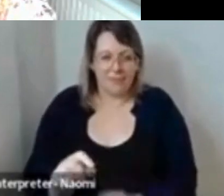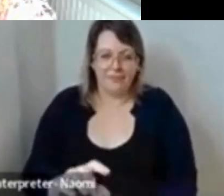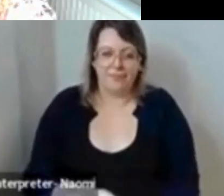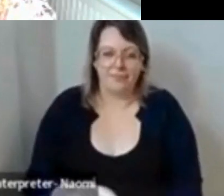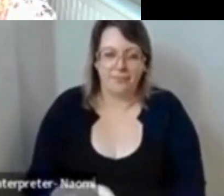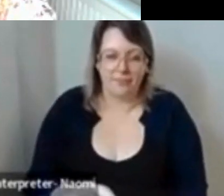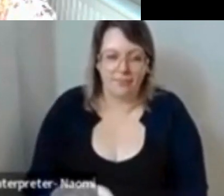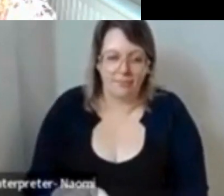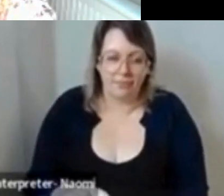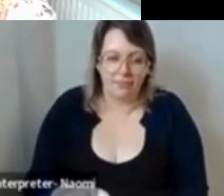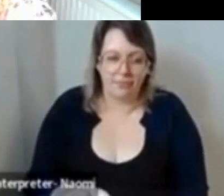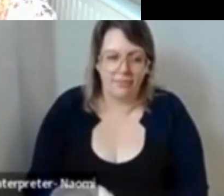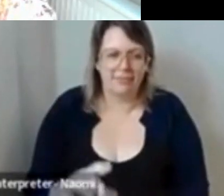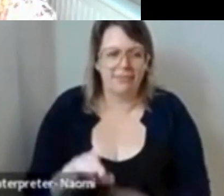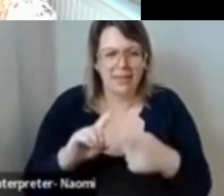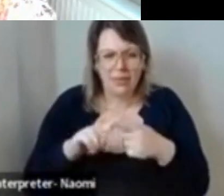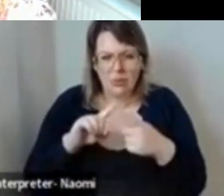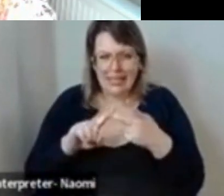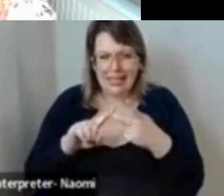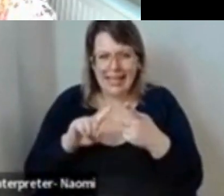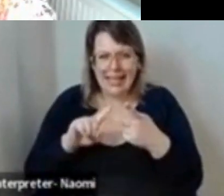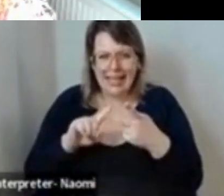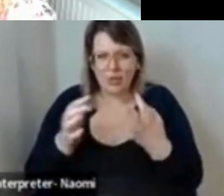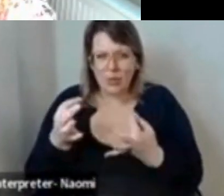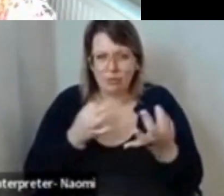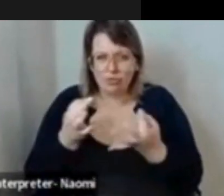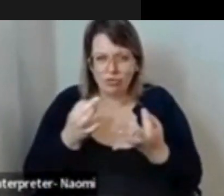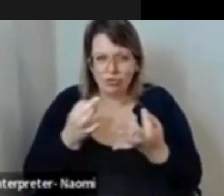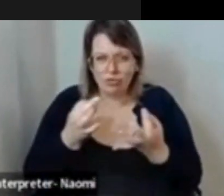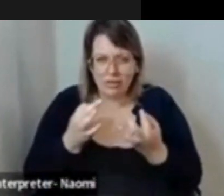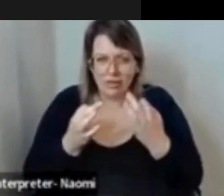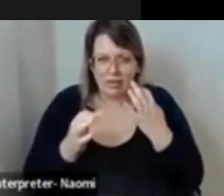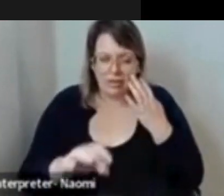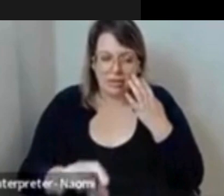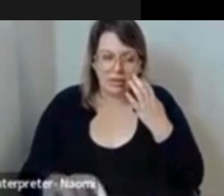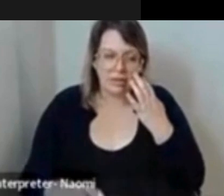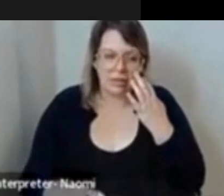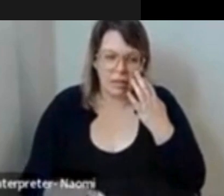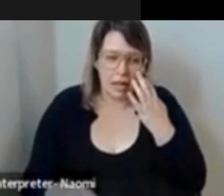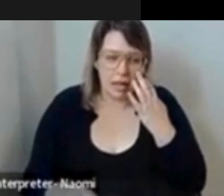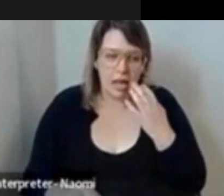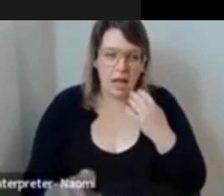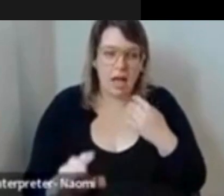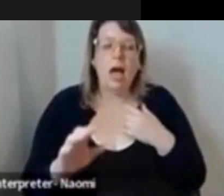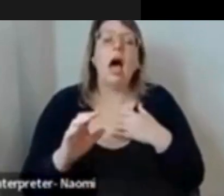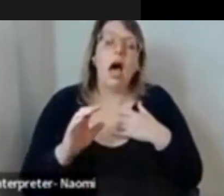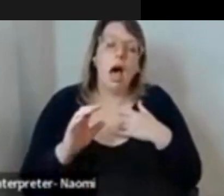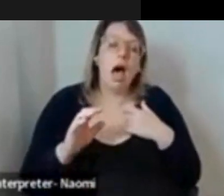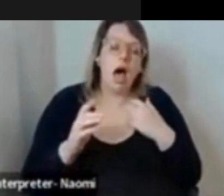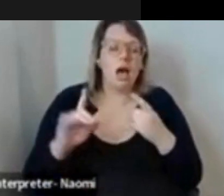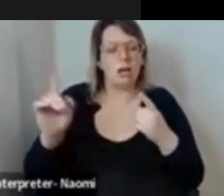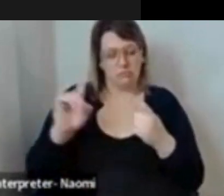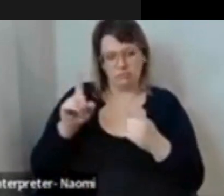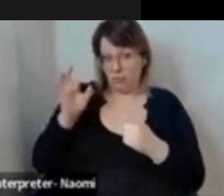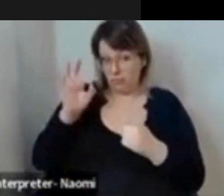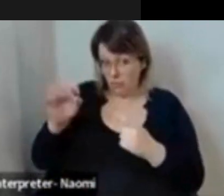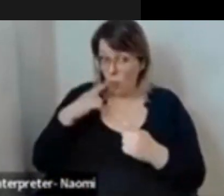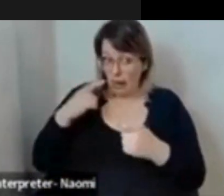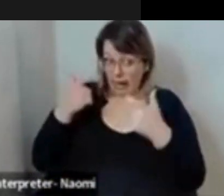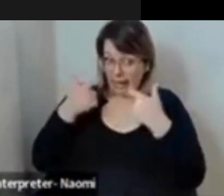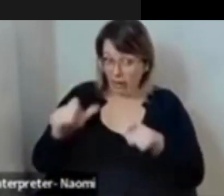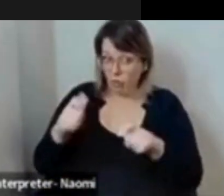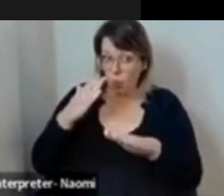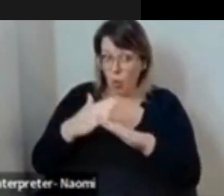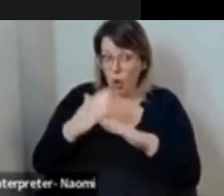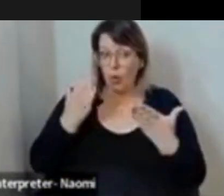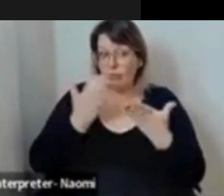Could you just remind me what the second part of your question was, please? Yeah, it's just whether there is going to be an expectation that we'll continue to work with the wider network,